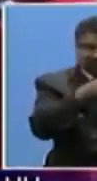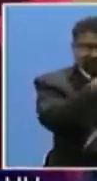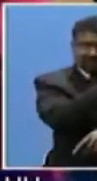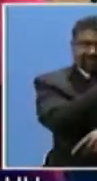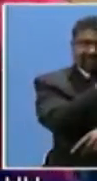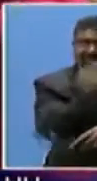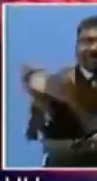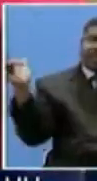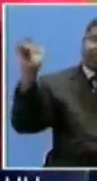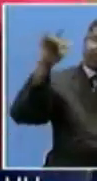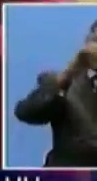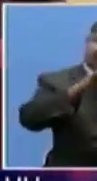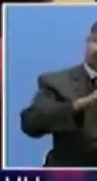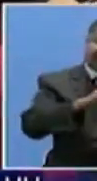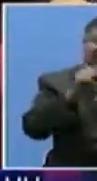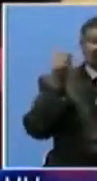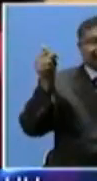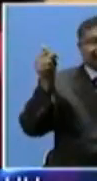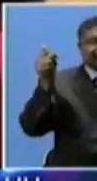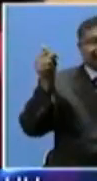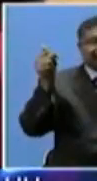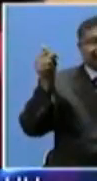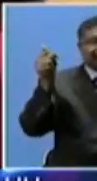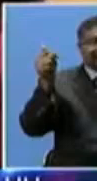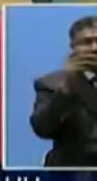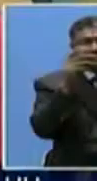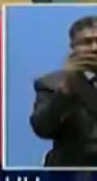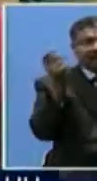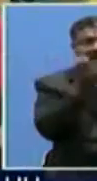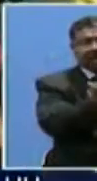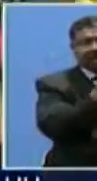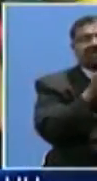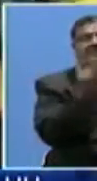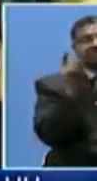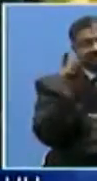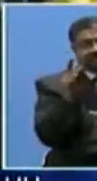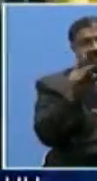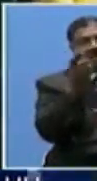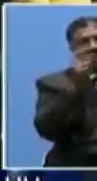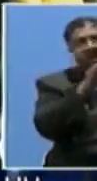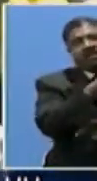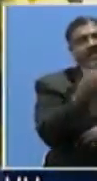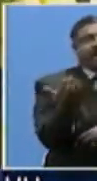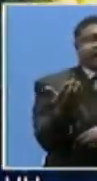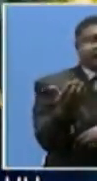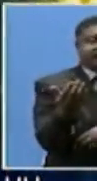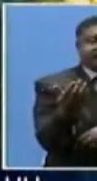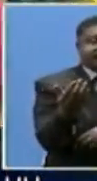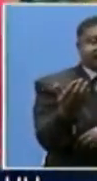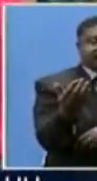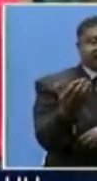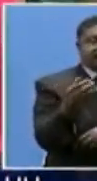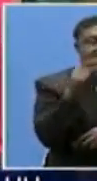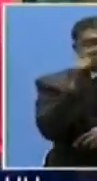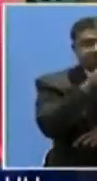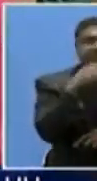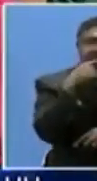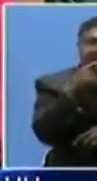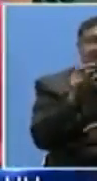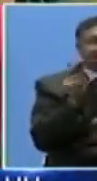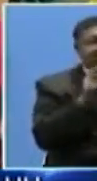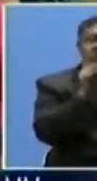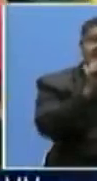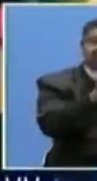he was attending the COP26 summit on climate change. President Hichilema also confirmed having met leaders of